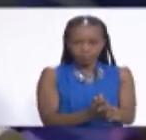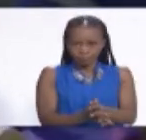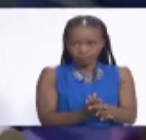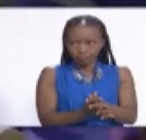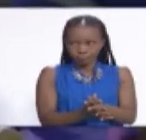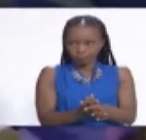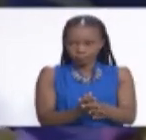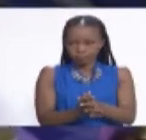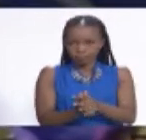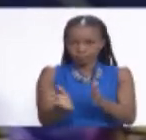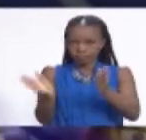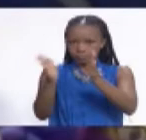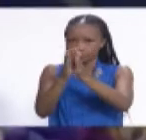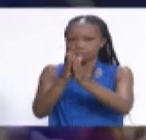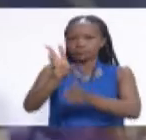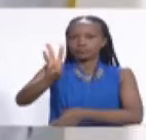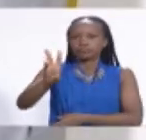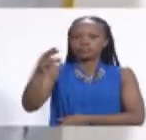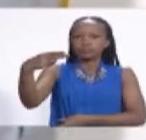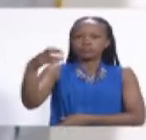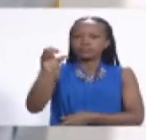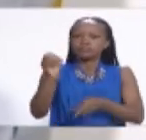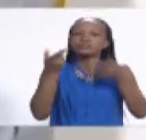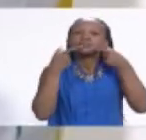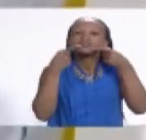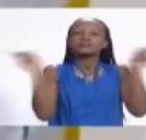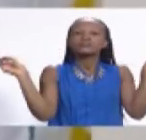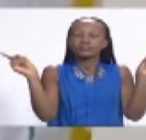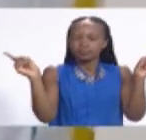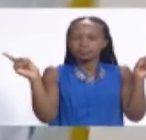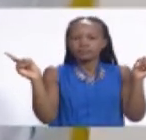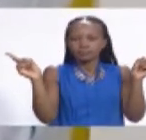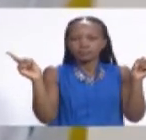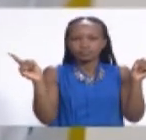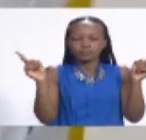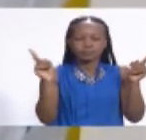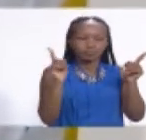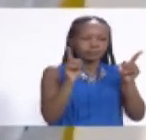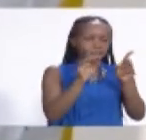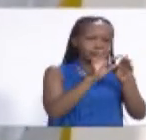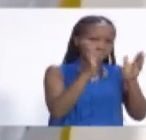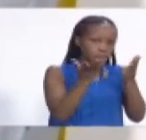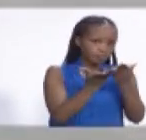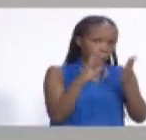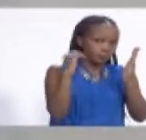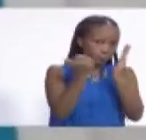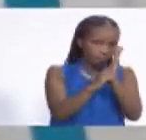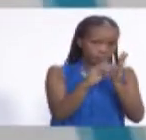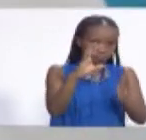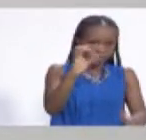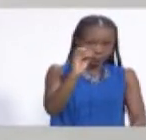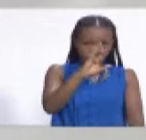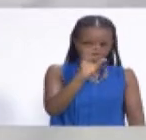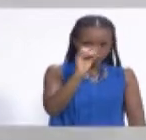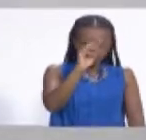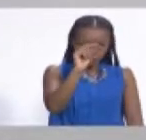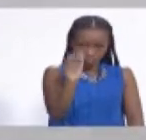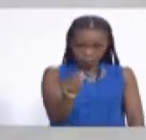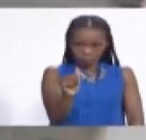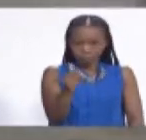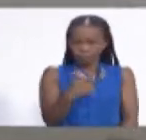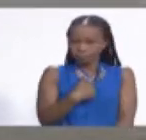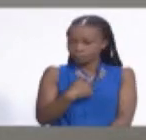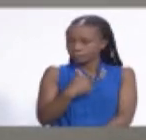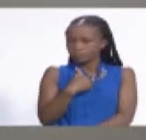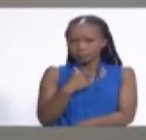With the World Health Organization declaring coronavirus a global pandemic, infected persons will not get treatment under their medical